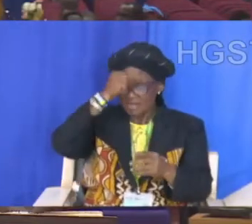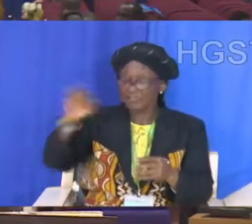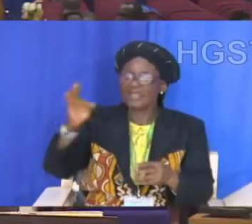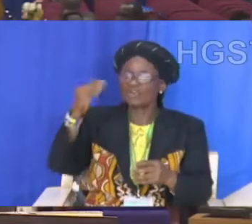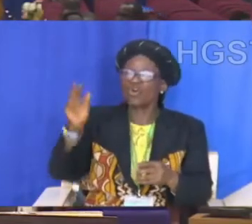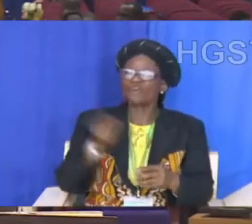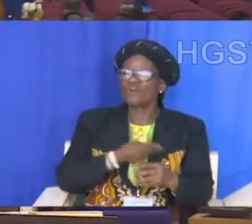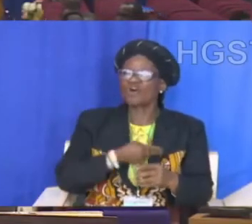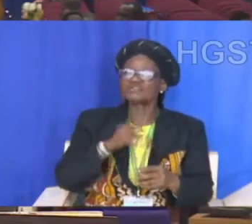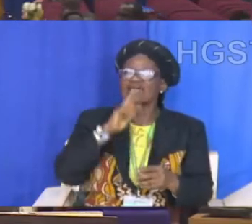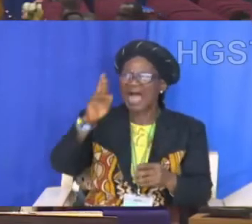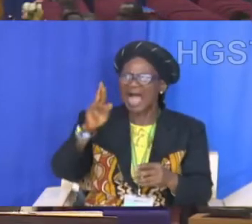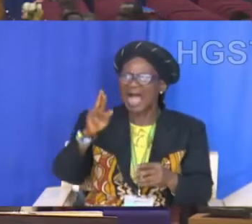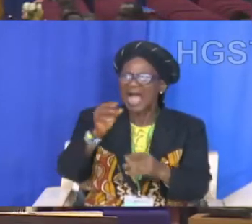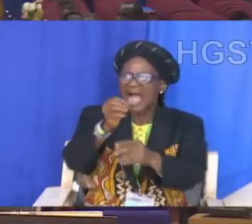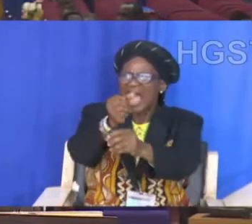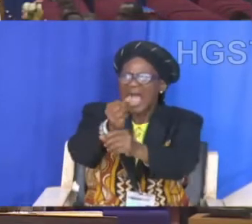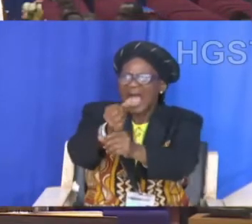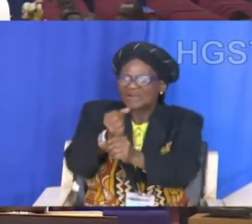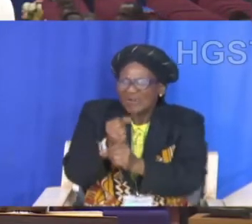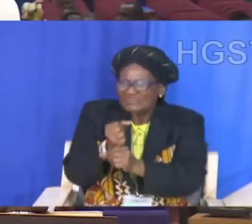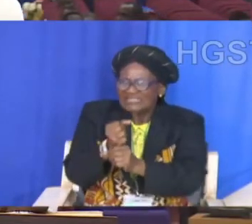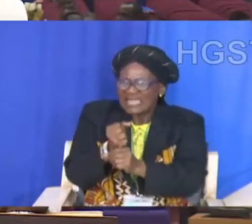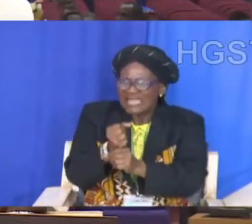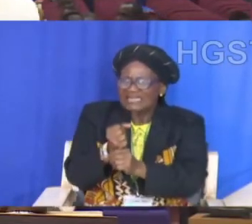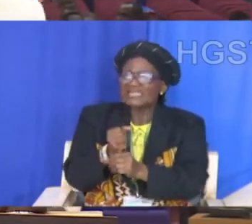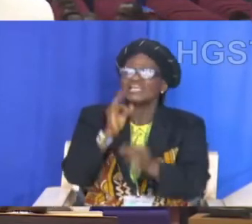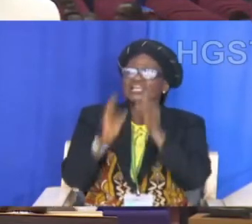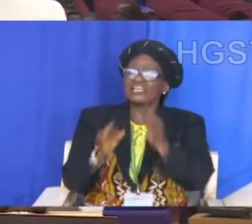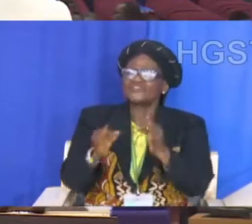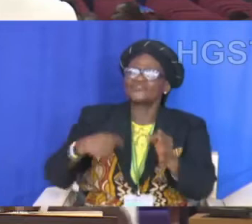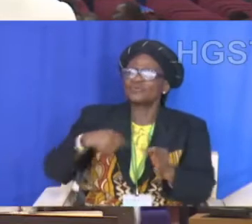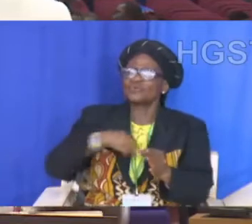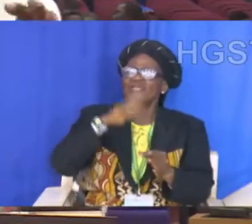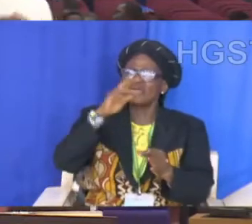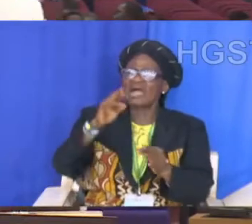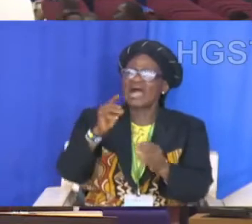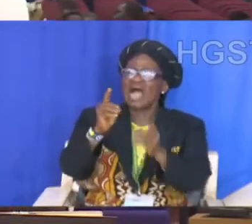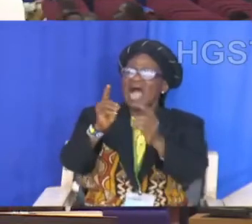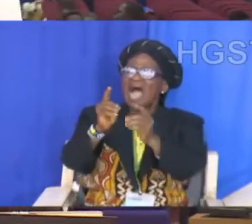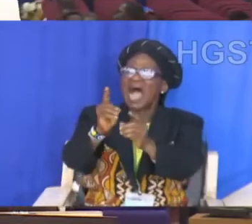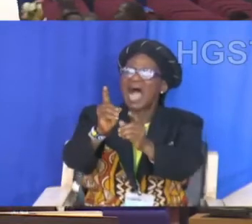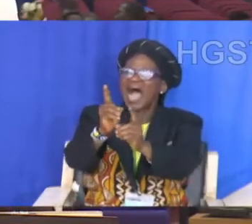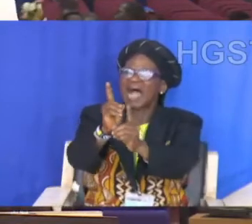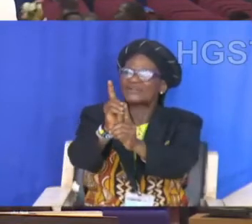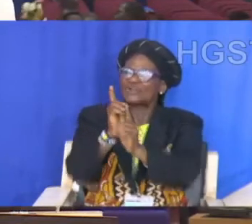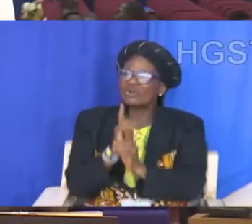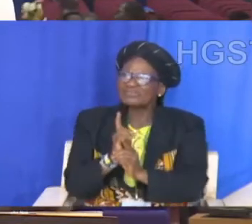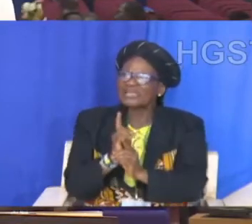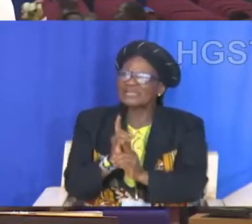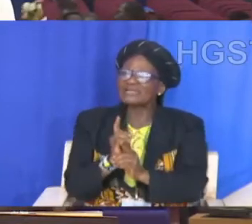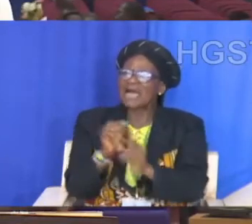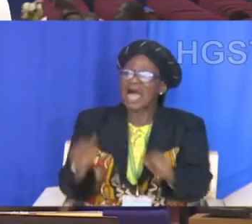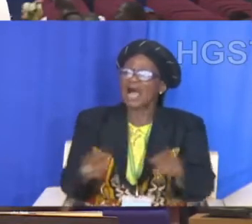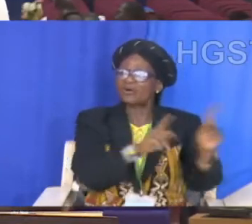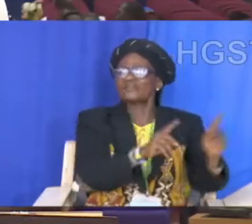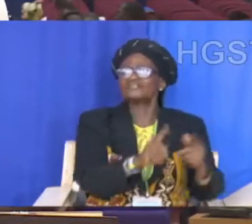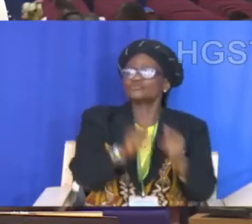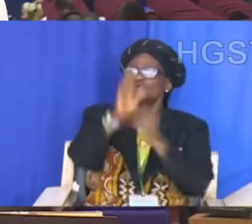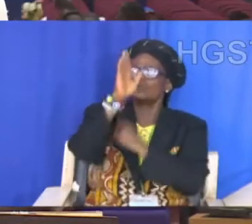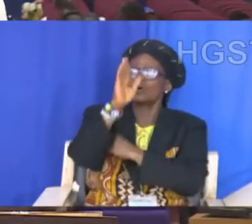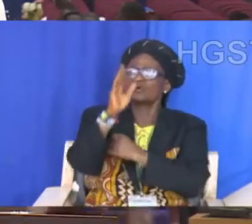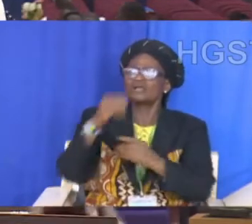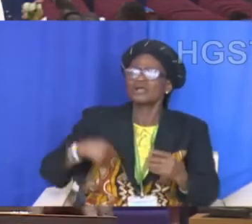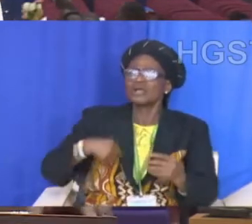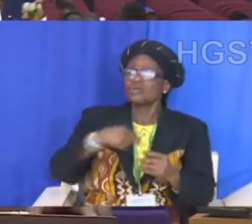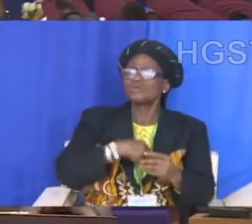And if you are adopted, according to law, you are exactly like the one